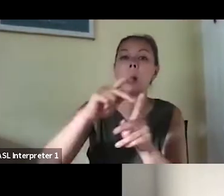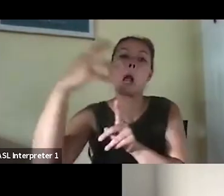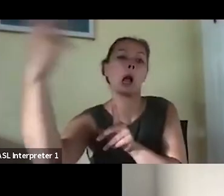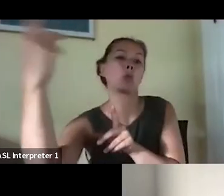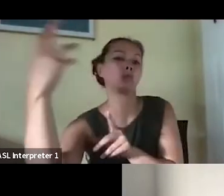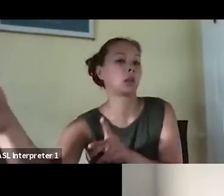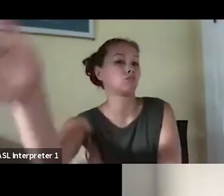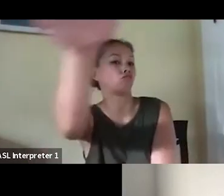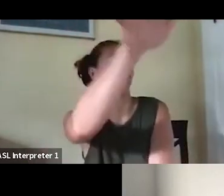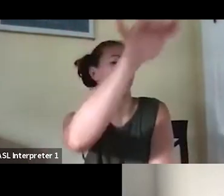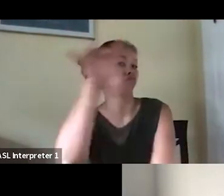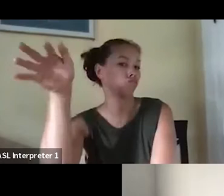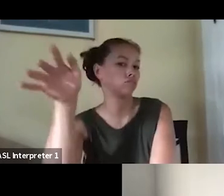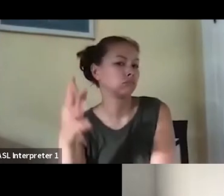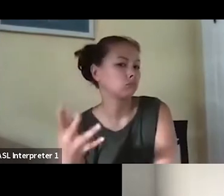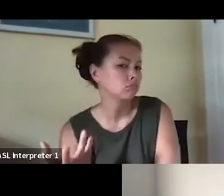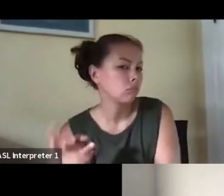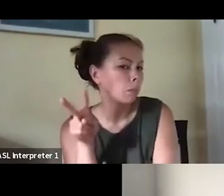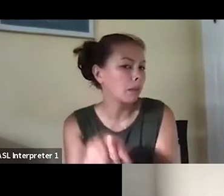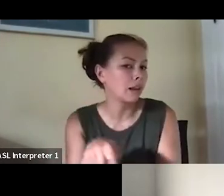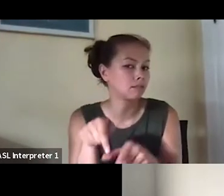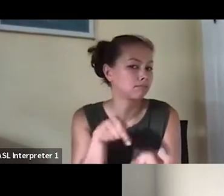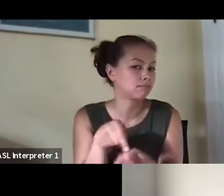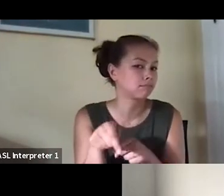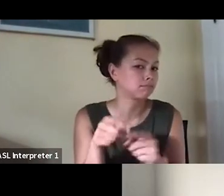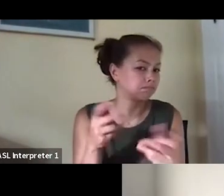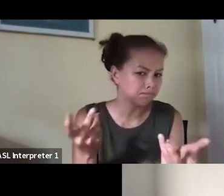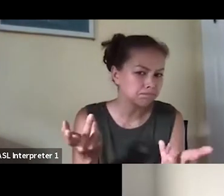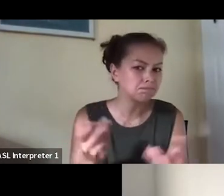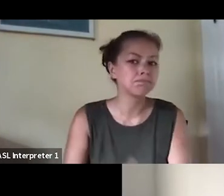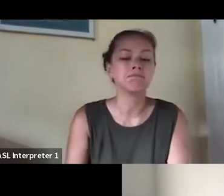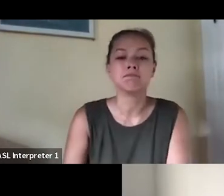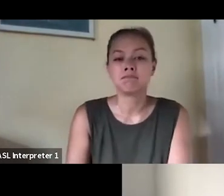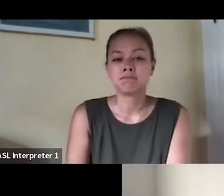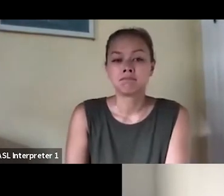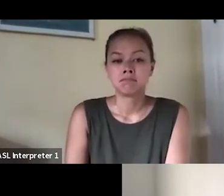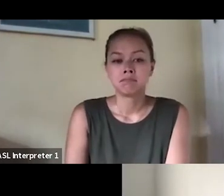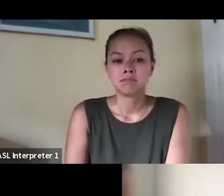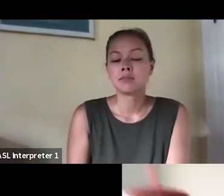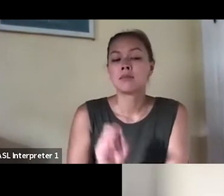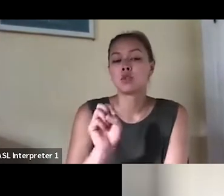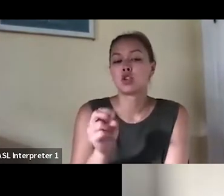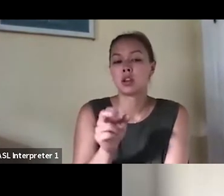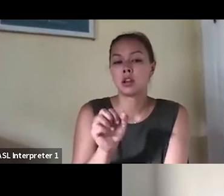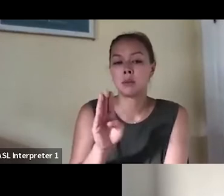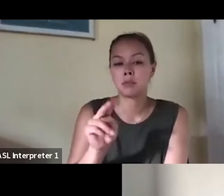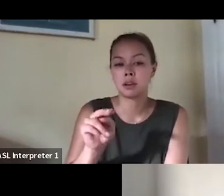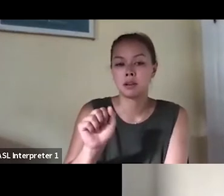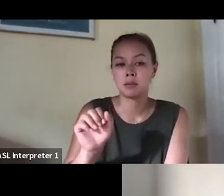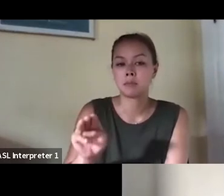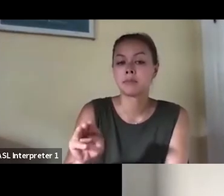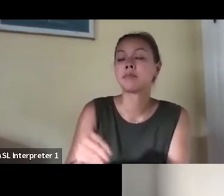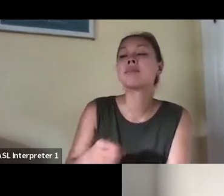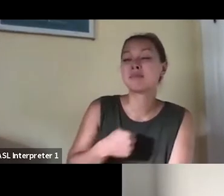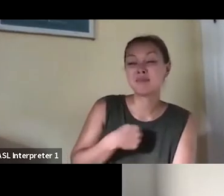industry? Shabnam, if we can start with you. Sure. You know, when I said that about diversity, what I